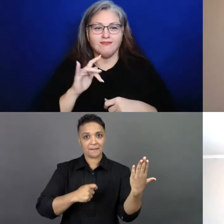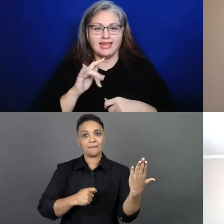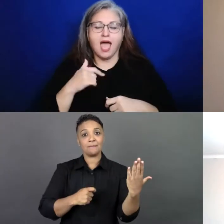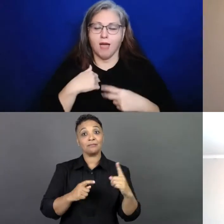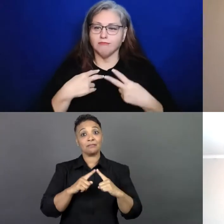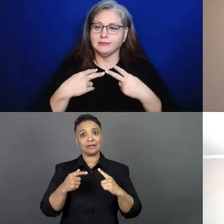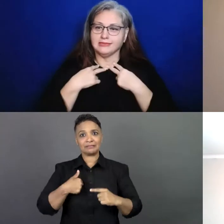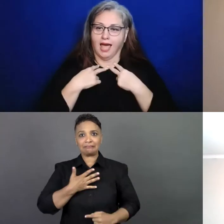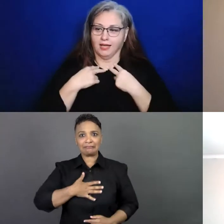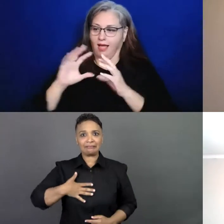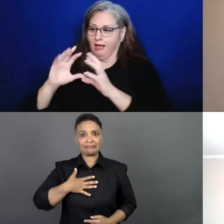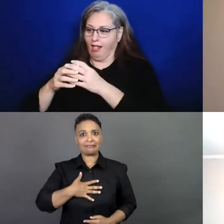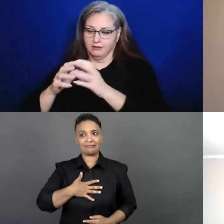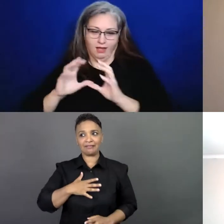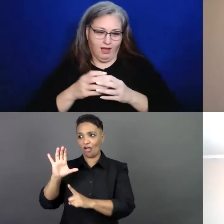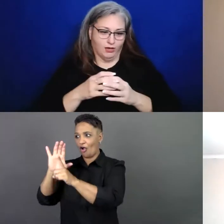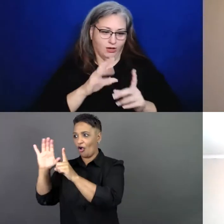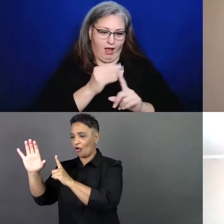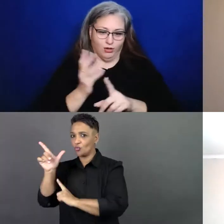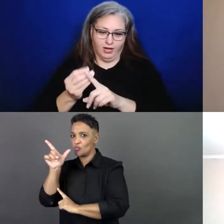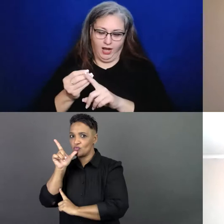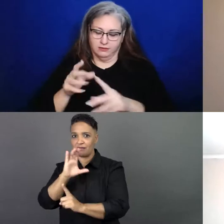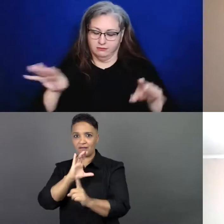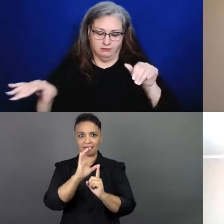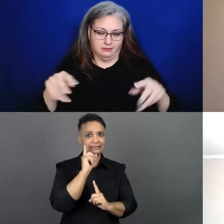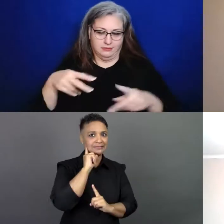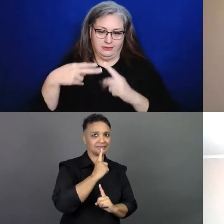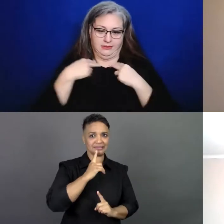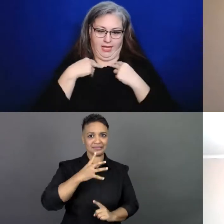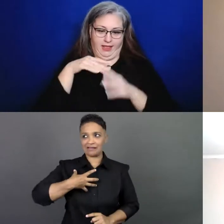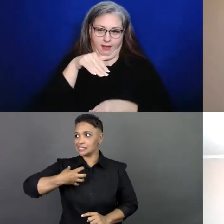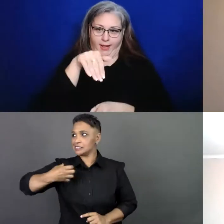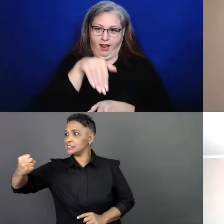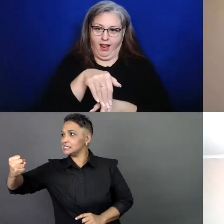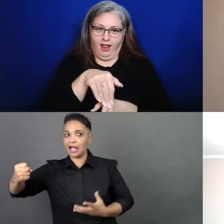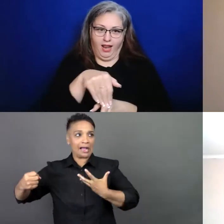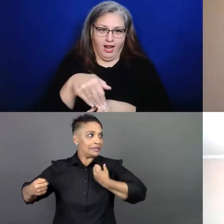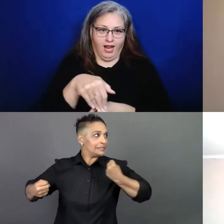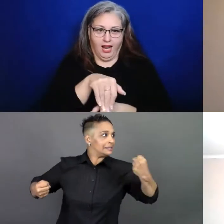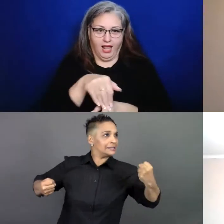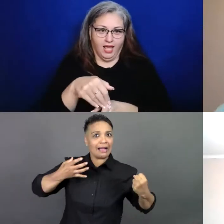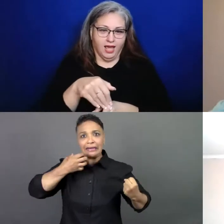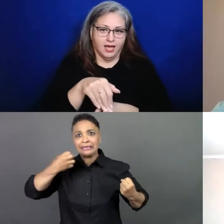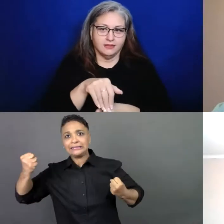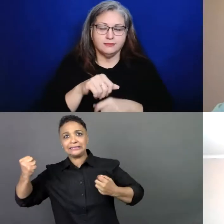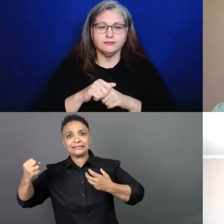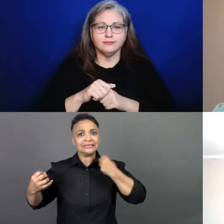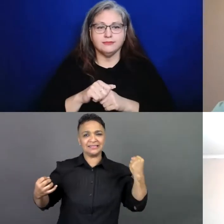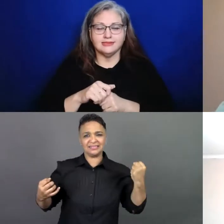I'm caught between two cultures, you know, deaf family and hearing